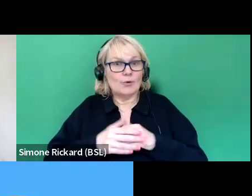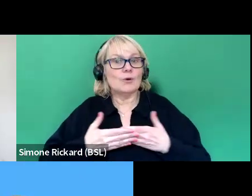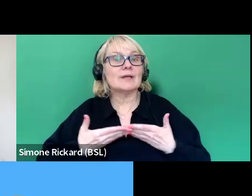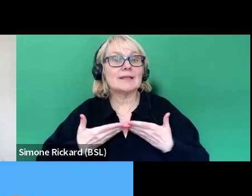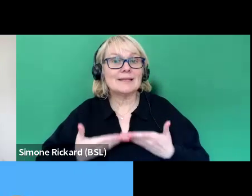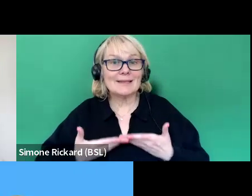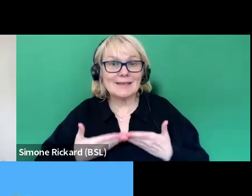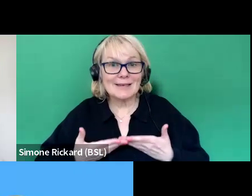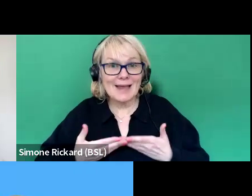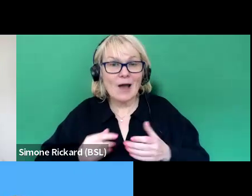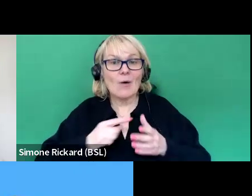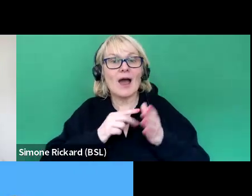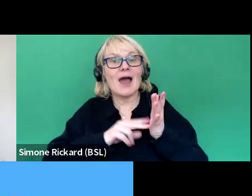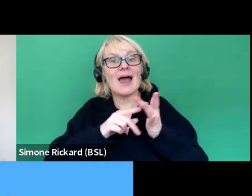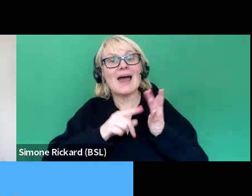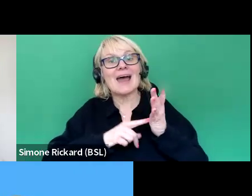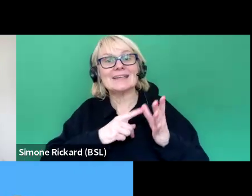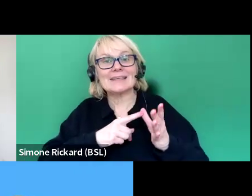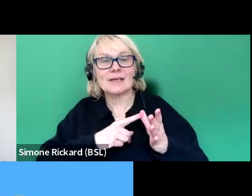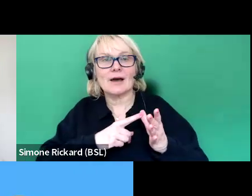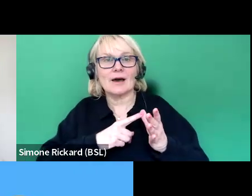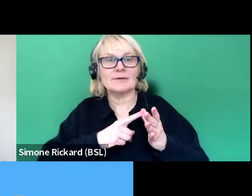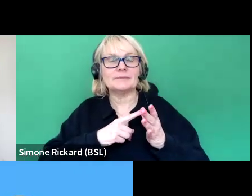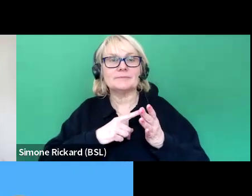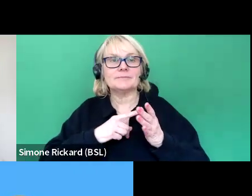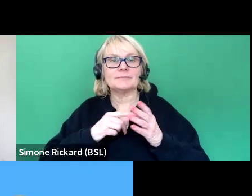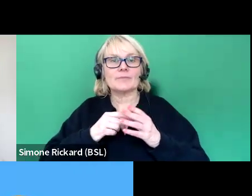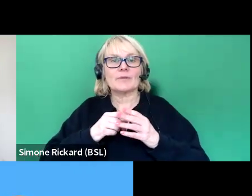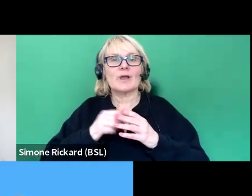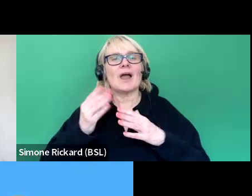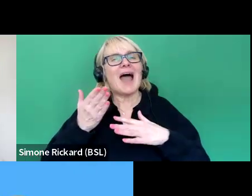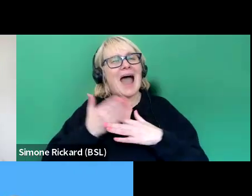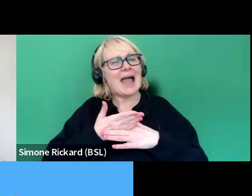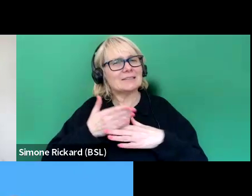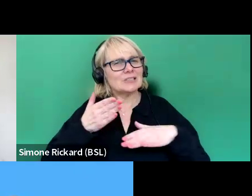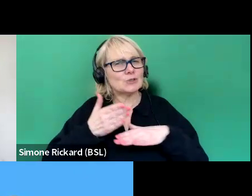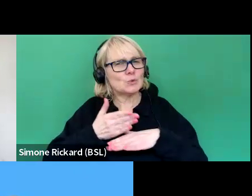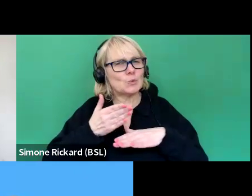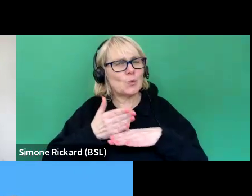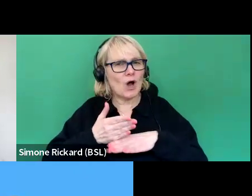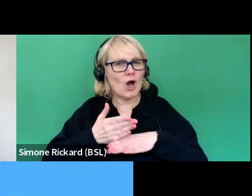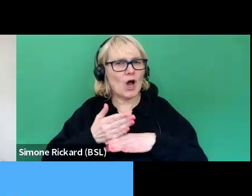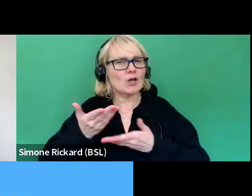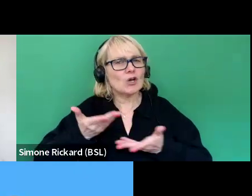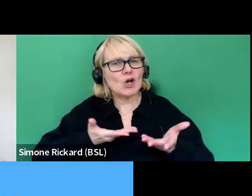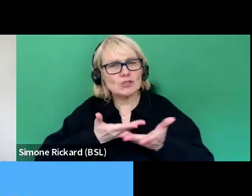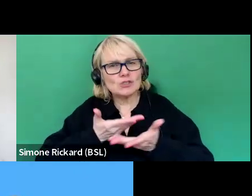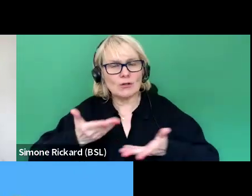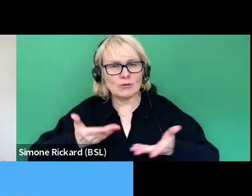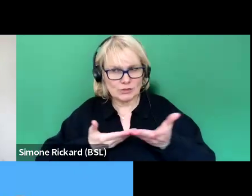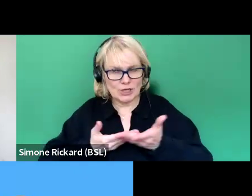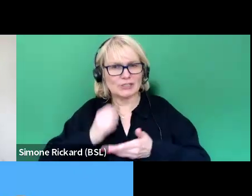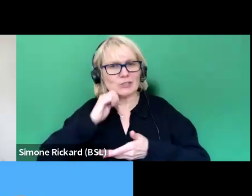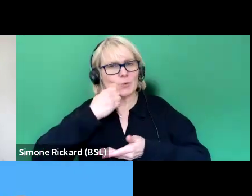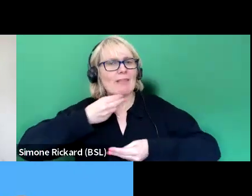now we're going to hear from Anita Folvari, who is an Access to Work consultant, and he'll be talking us through the Access to Work